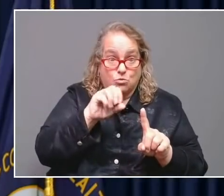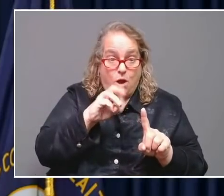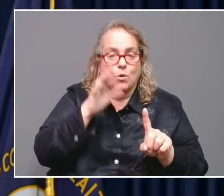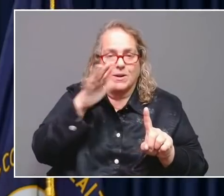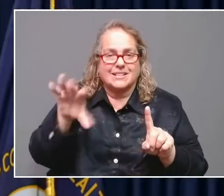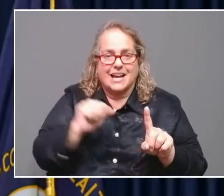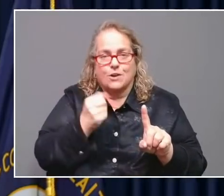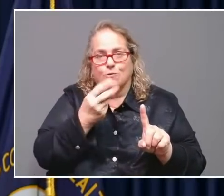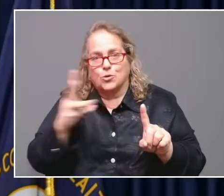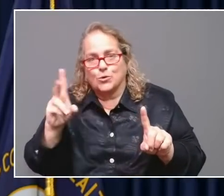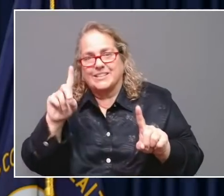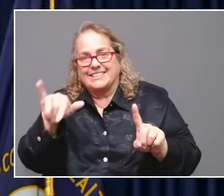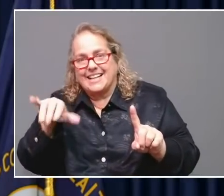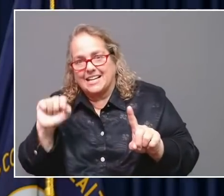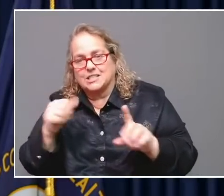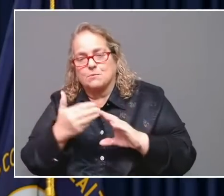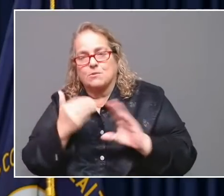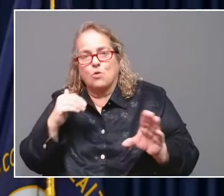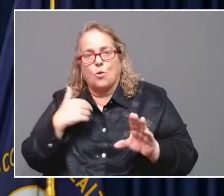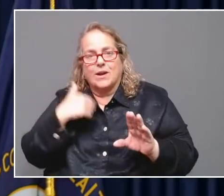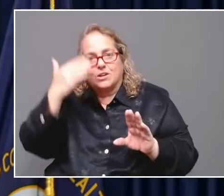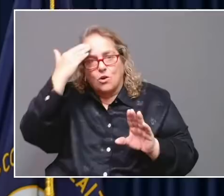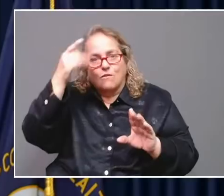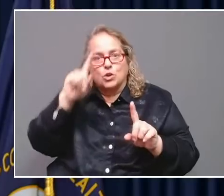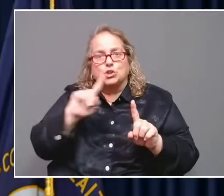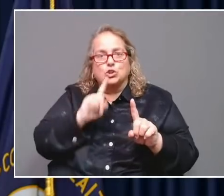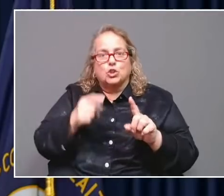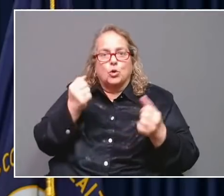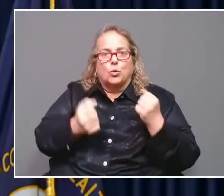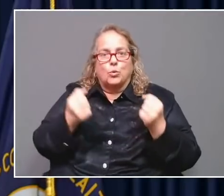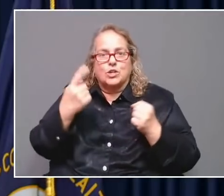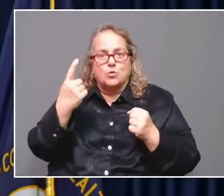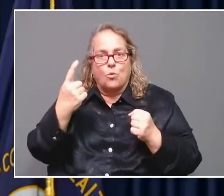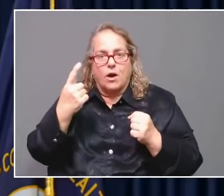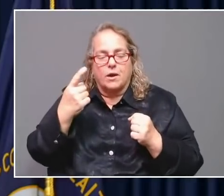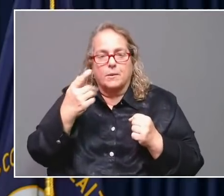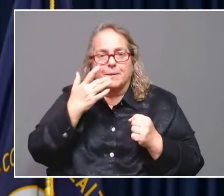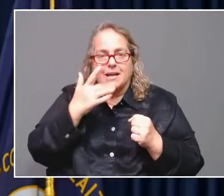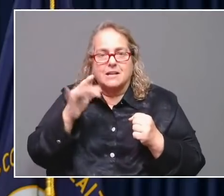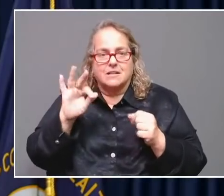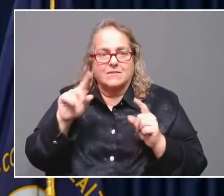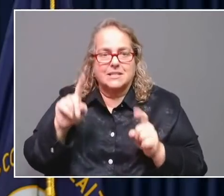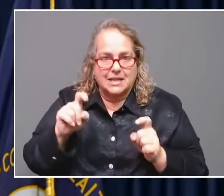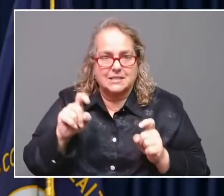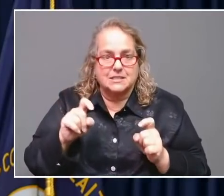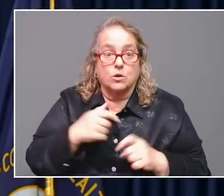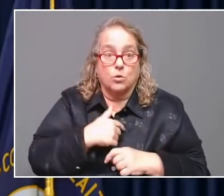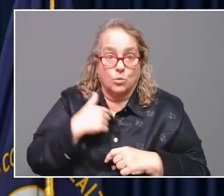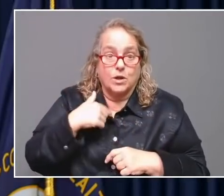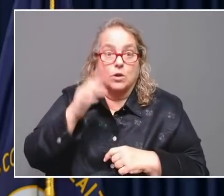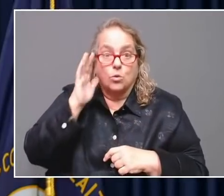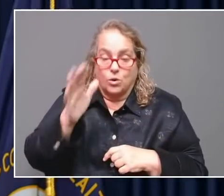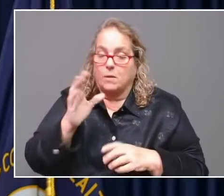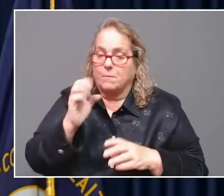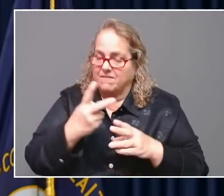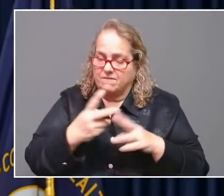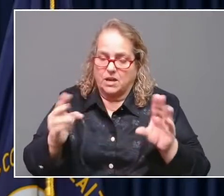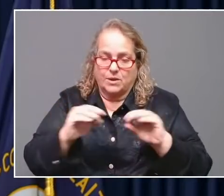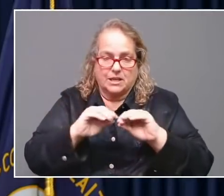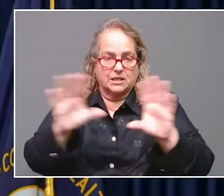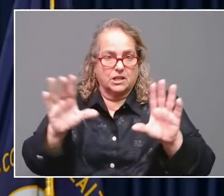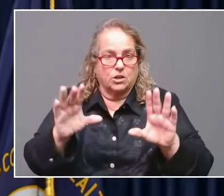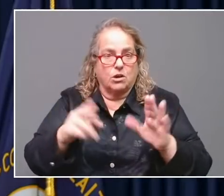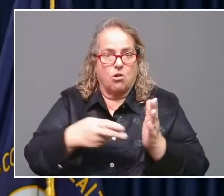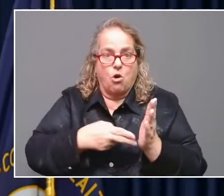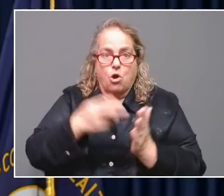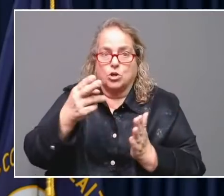Delta right off, and then when we'll find out. We will be transparent about when we have our first case. People